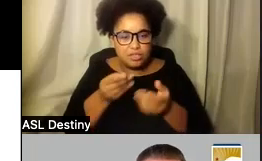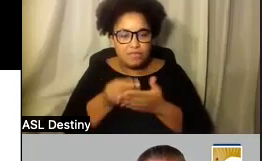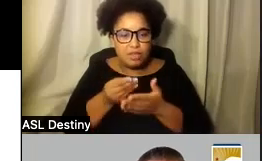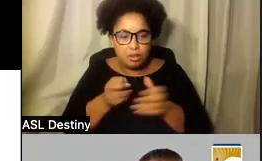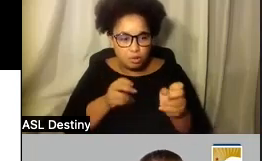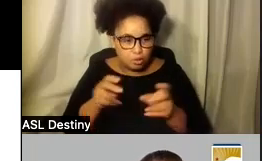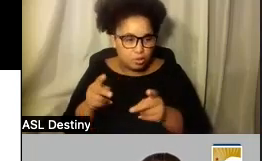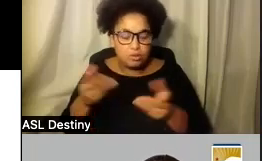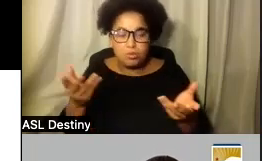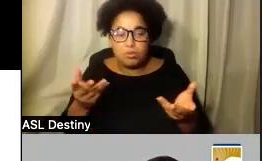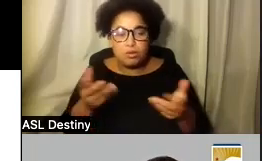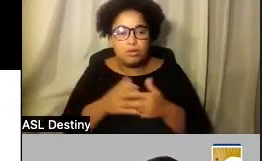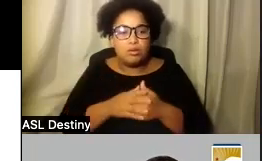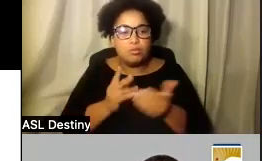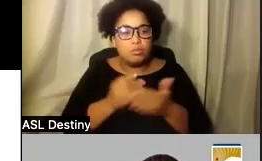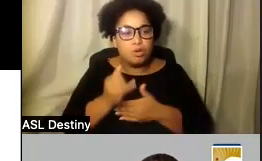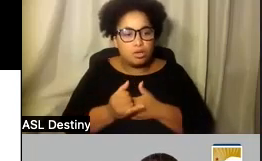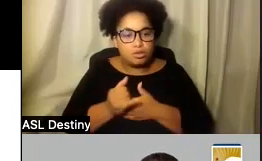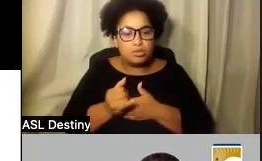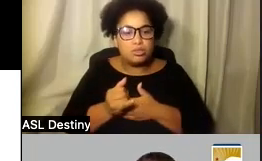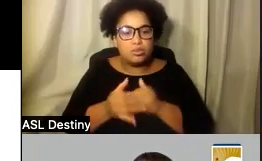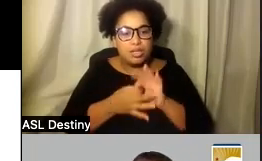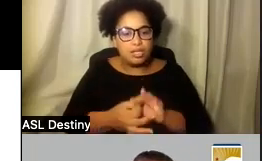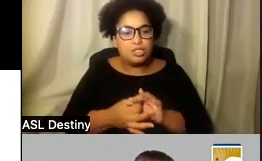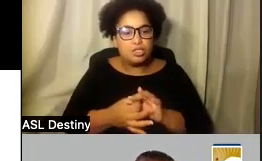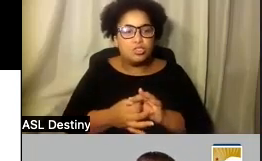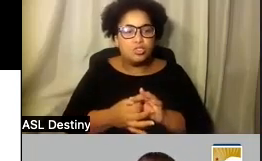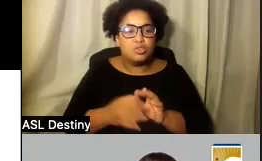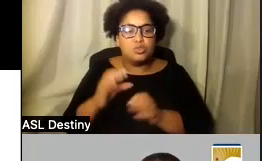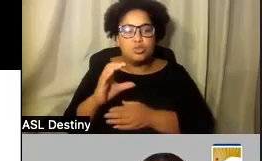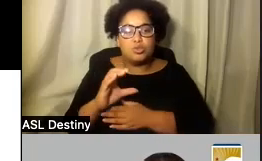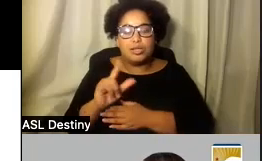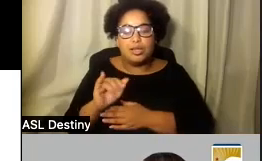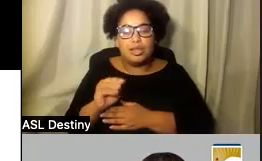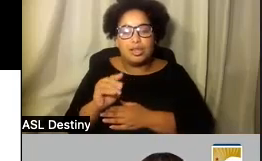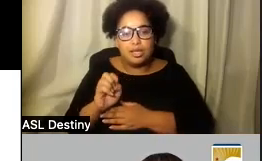opportunities was projects that relate to climate resiliency and climate